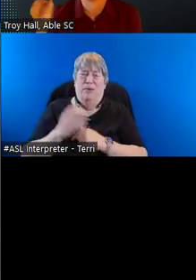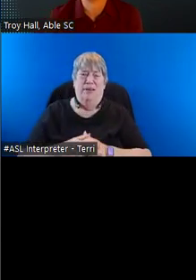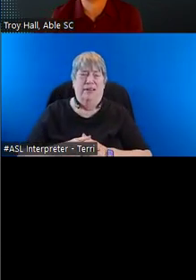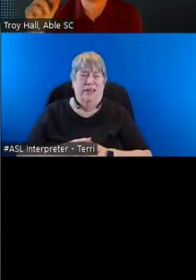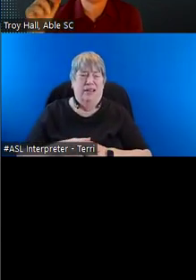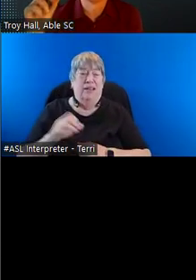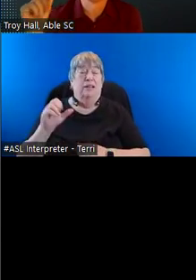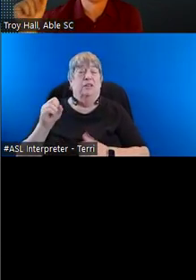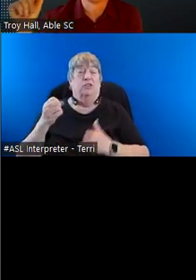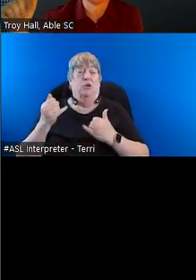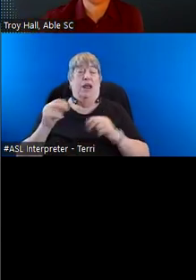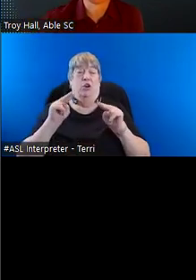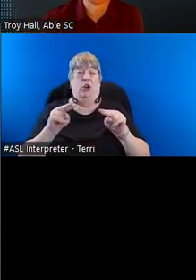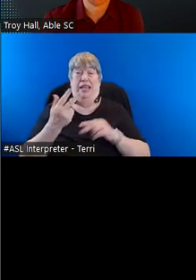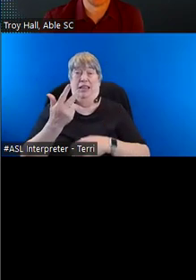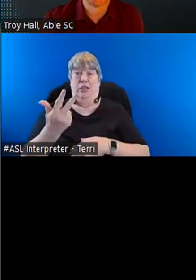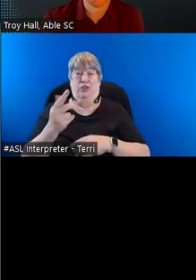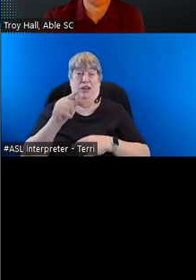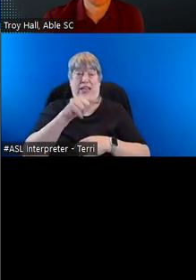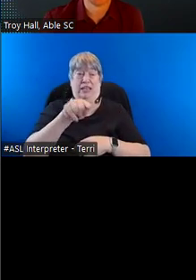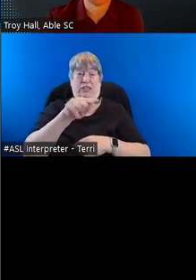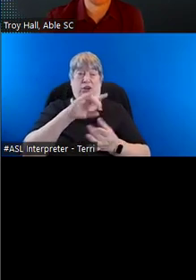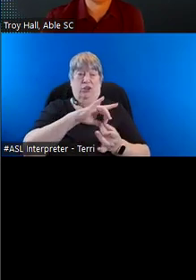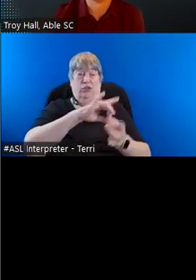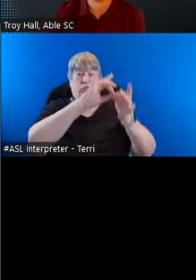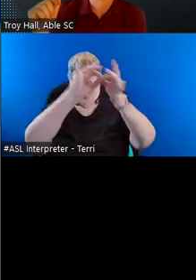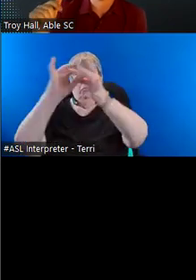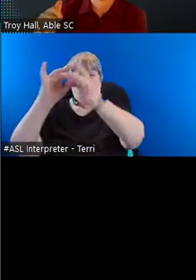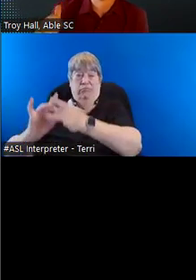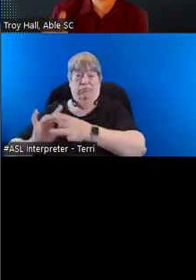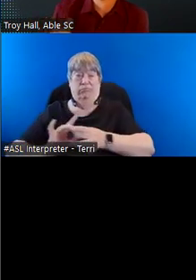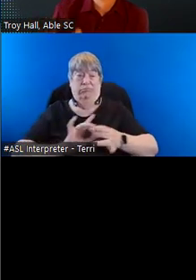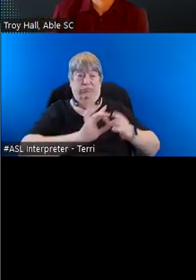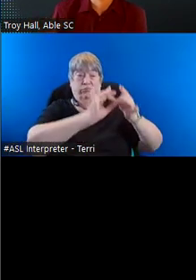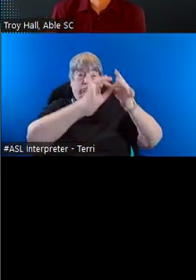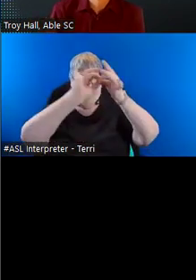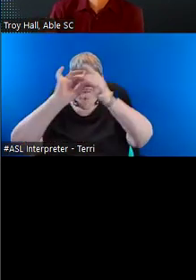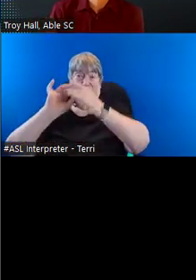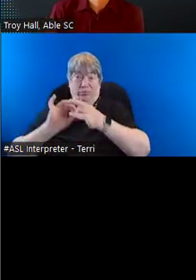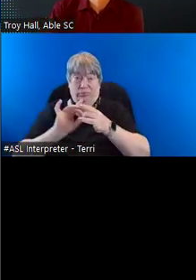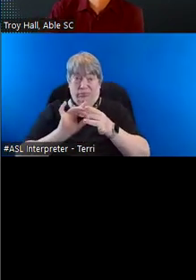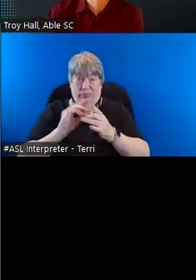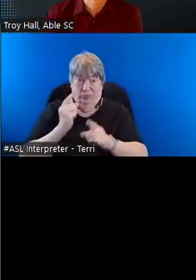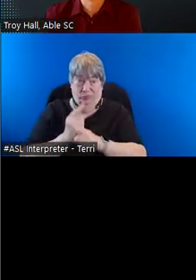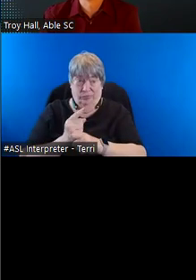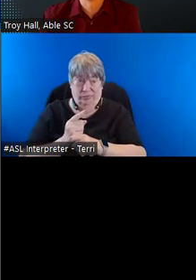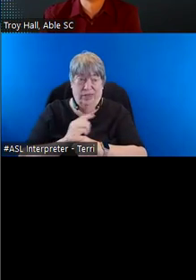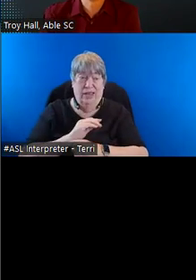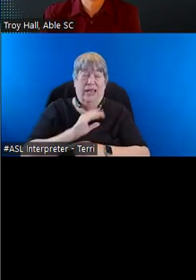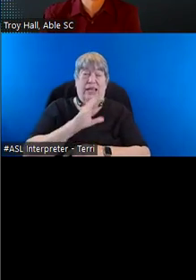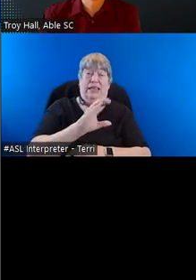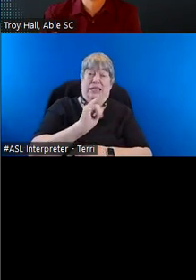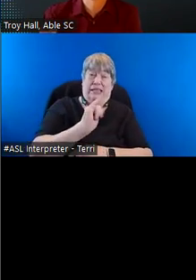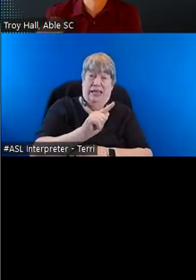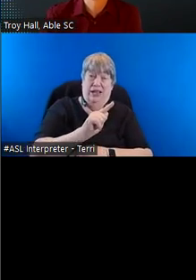So looking at these 3 circles, and they're kind of all connected by arrows, right? One leading back to the other. Centers for Independent Living, they're